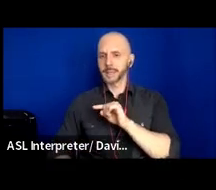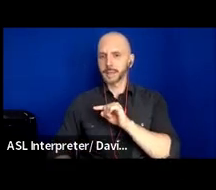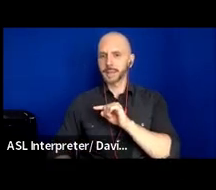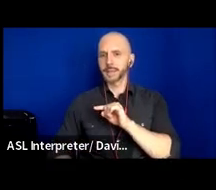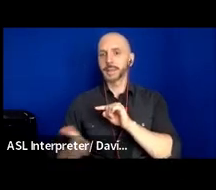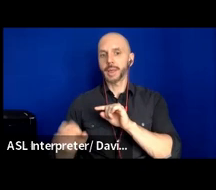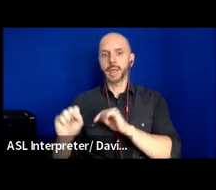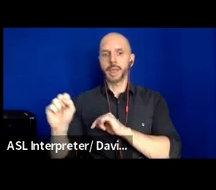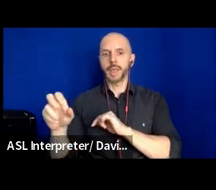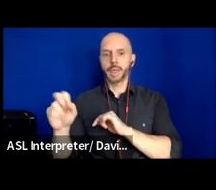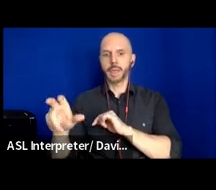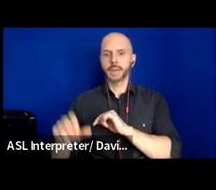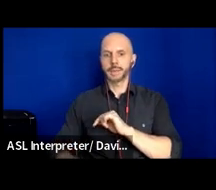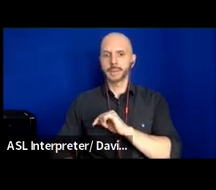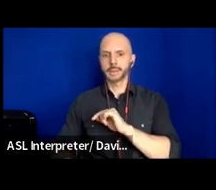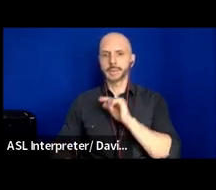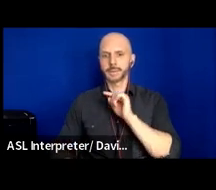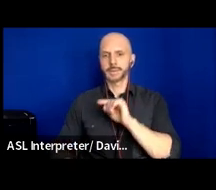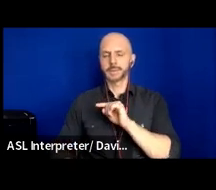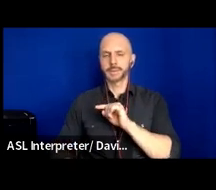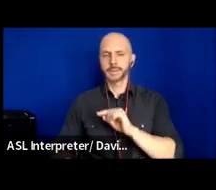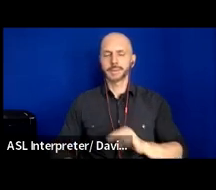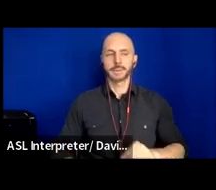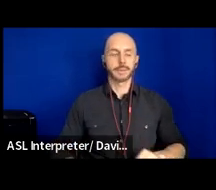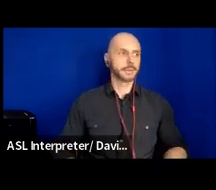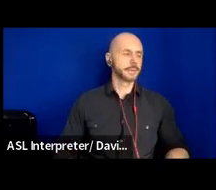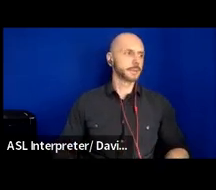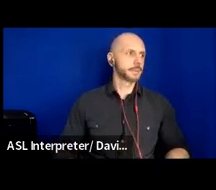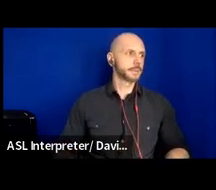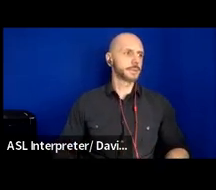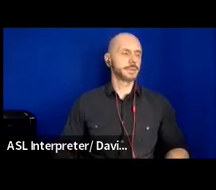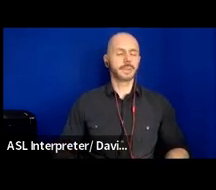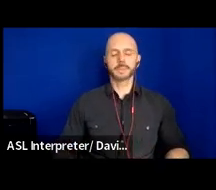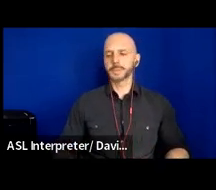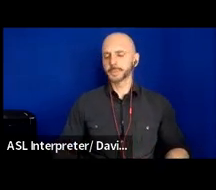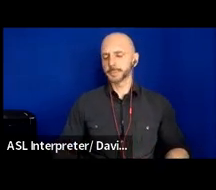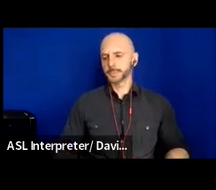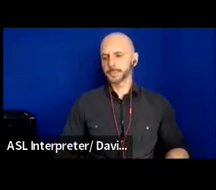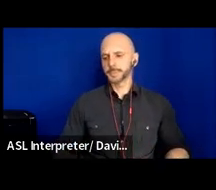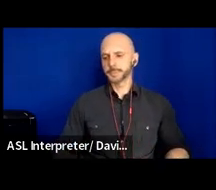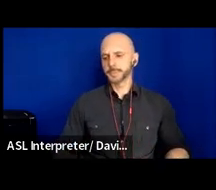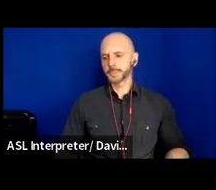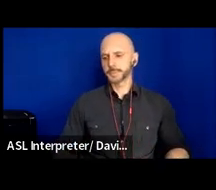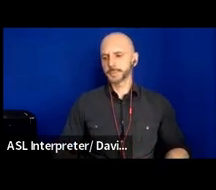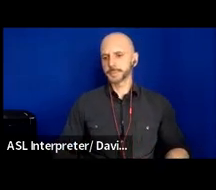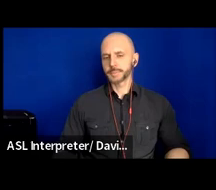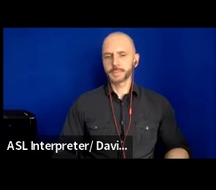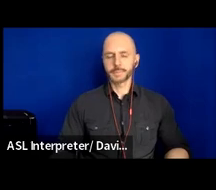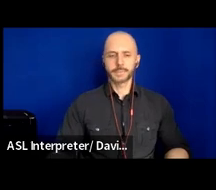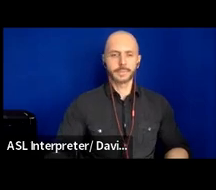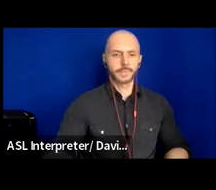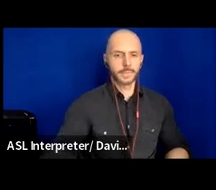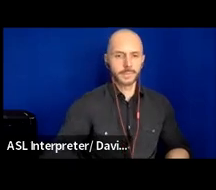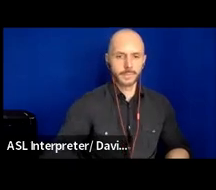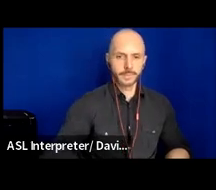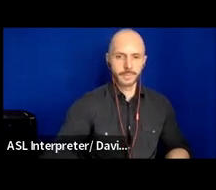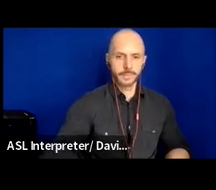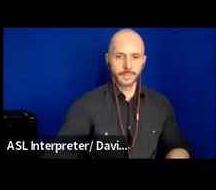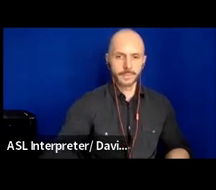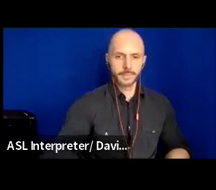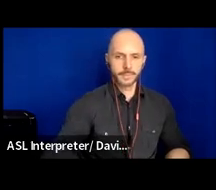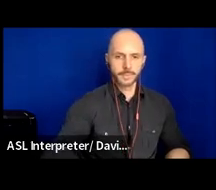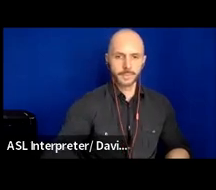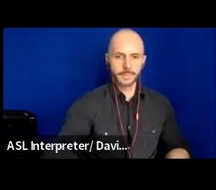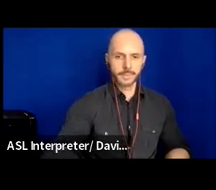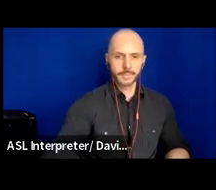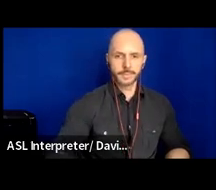precedent set before where, the first word is misogynoir. Maybe I'll see if I'll